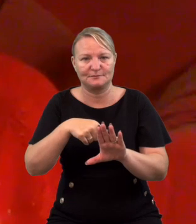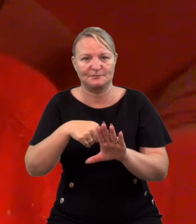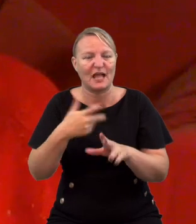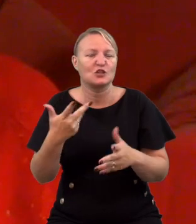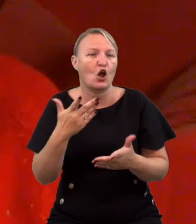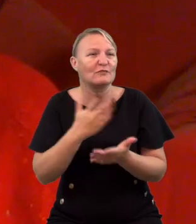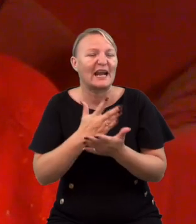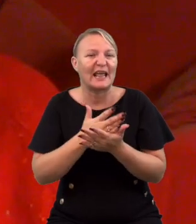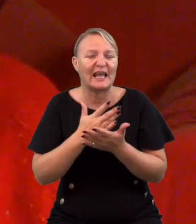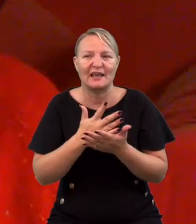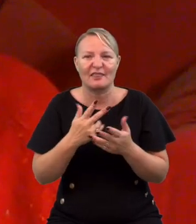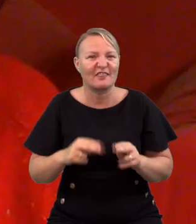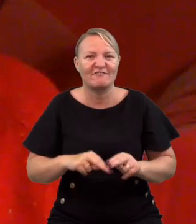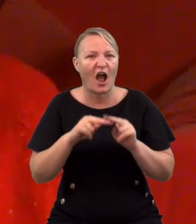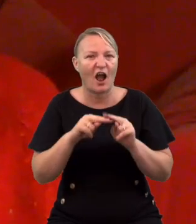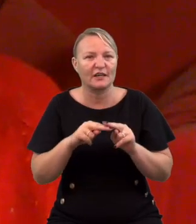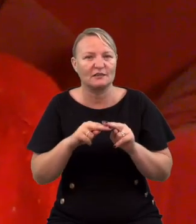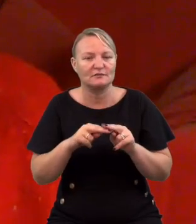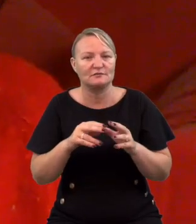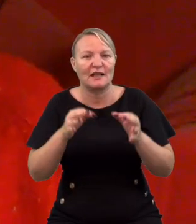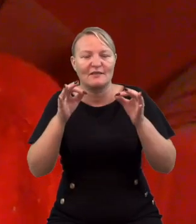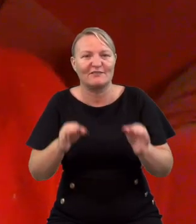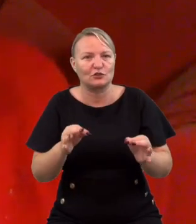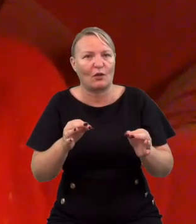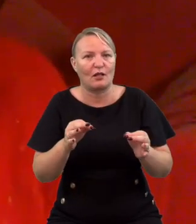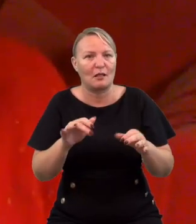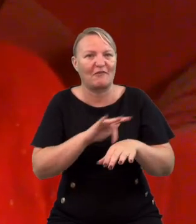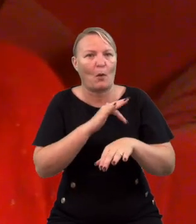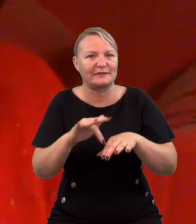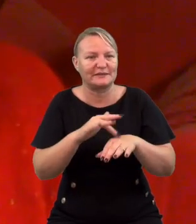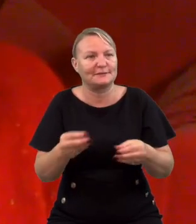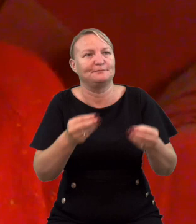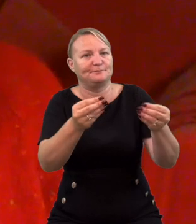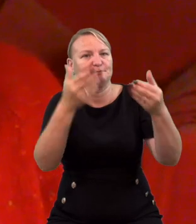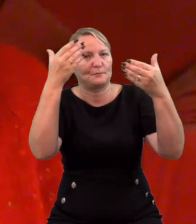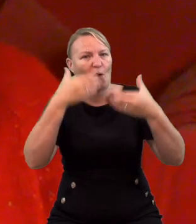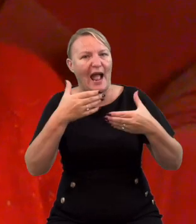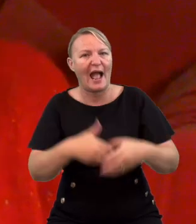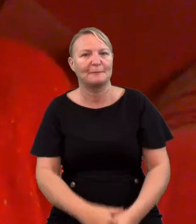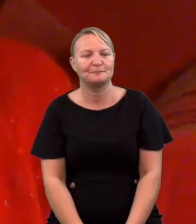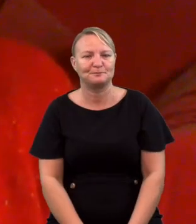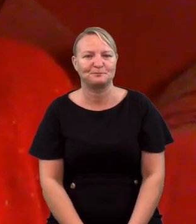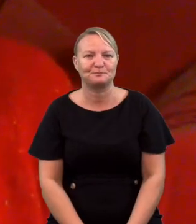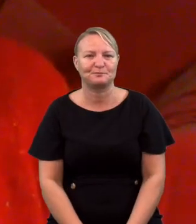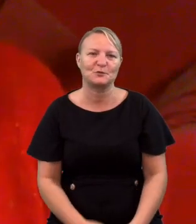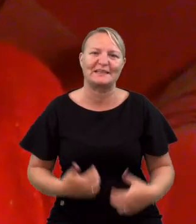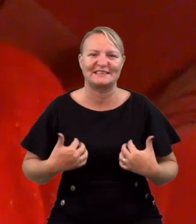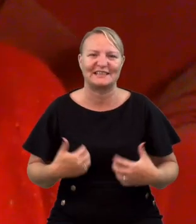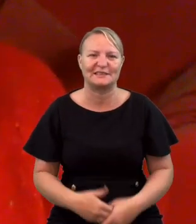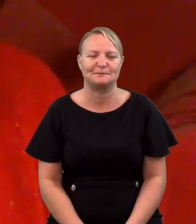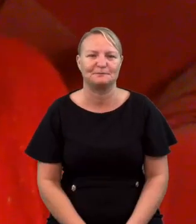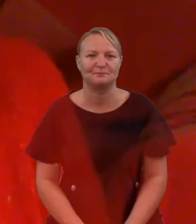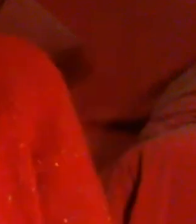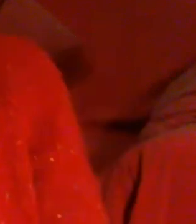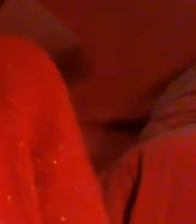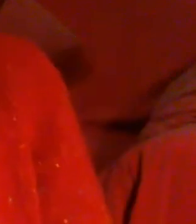And then the final stage is just see what happens when a performer wears it. That's the really